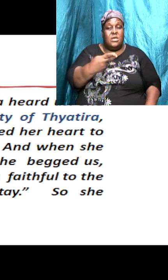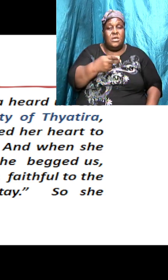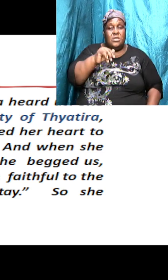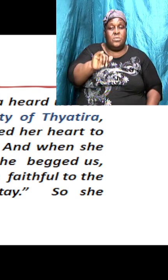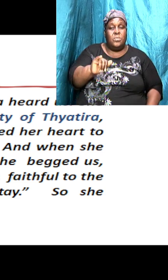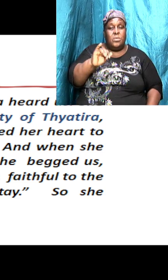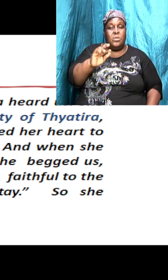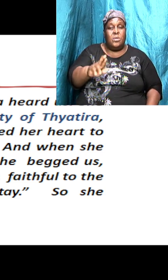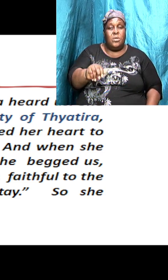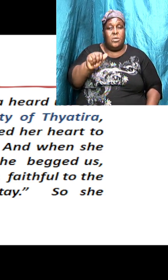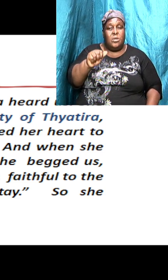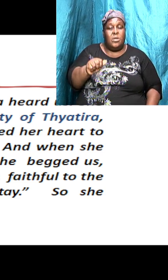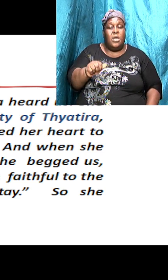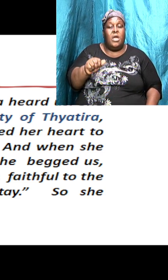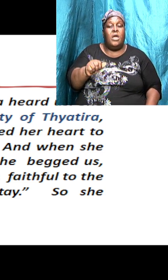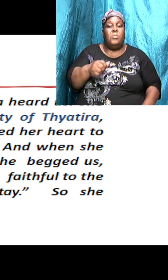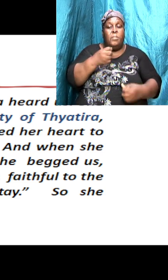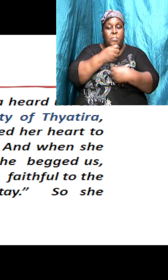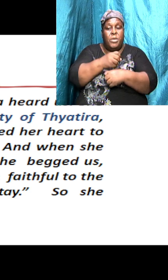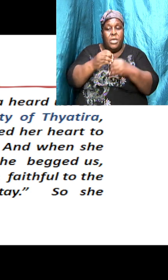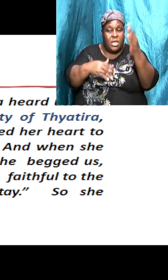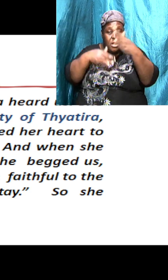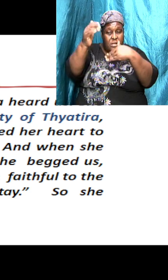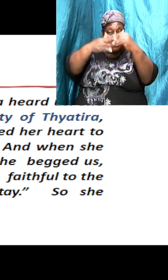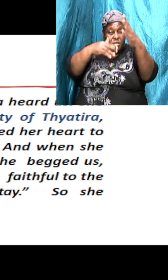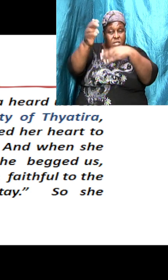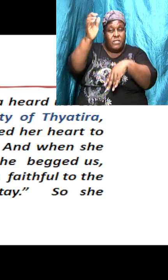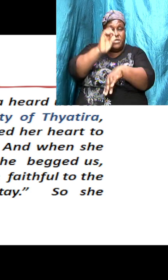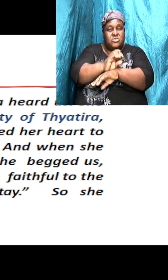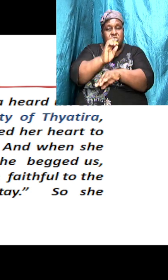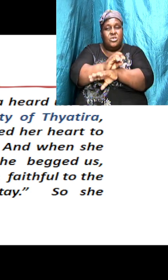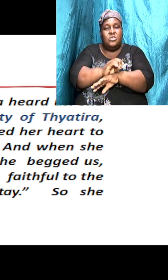she founded the church there. This was a woman, and